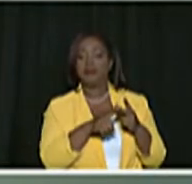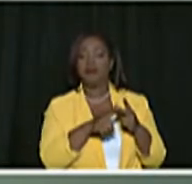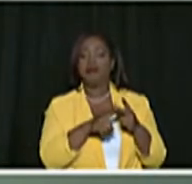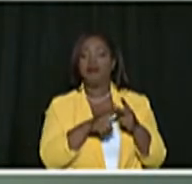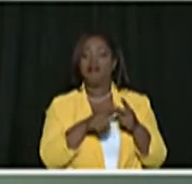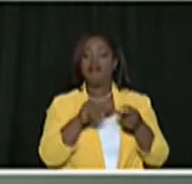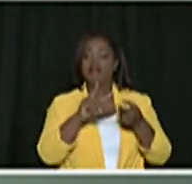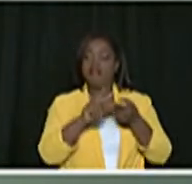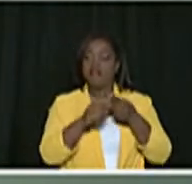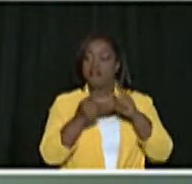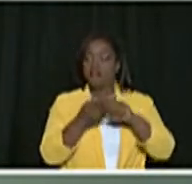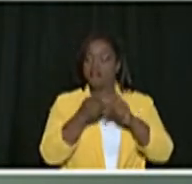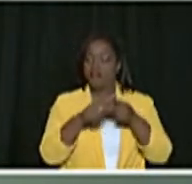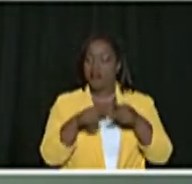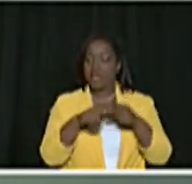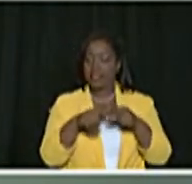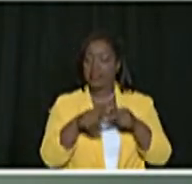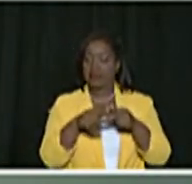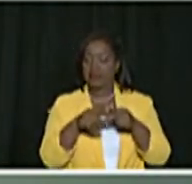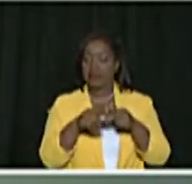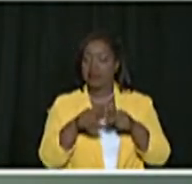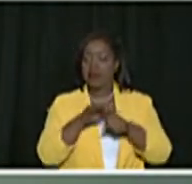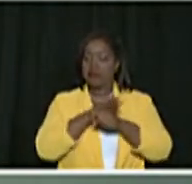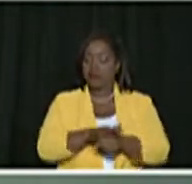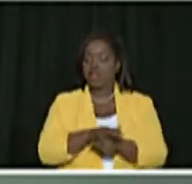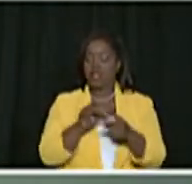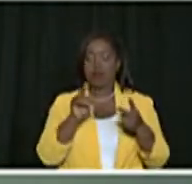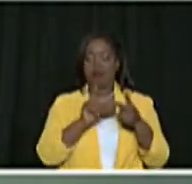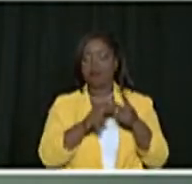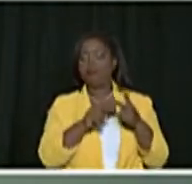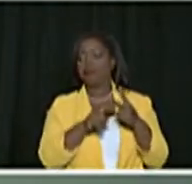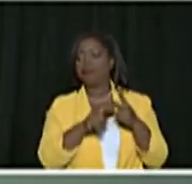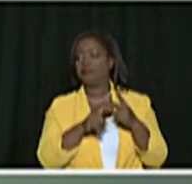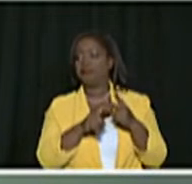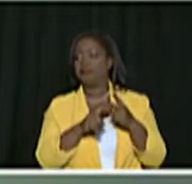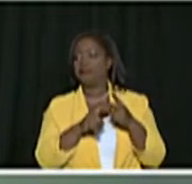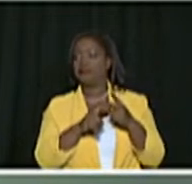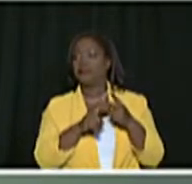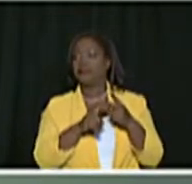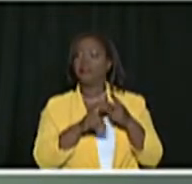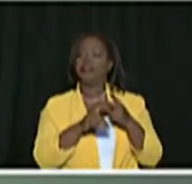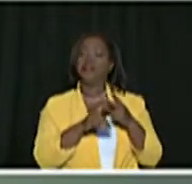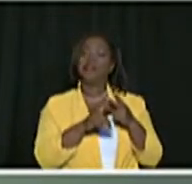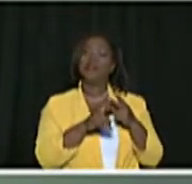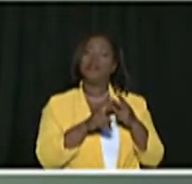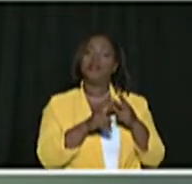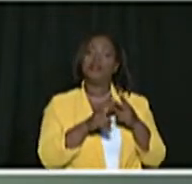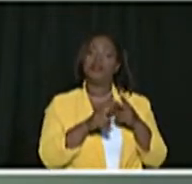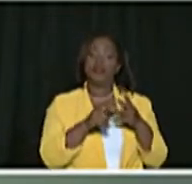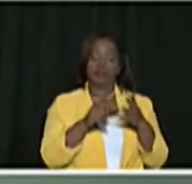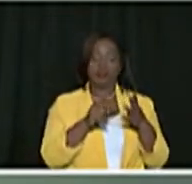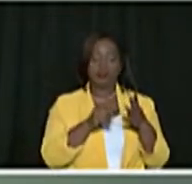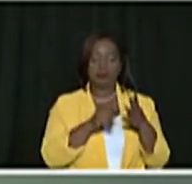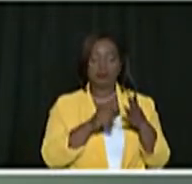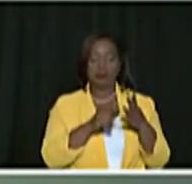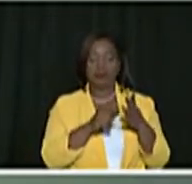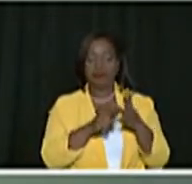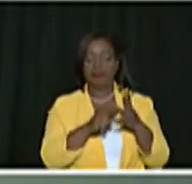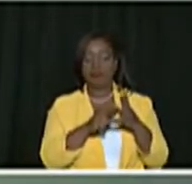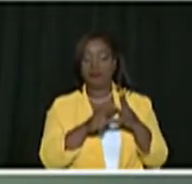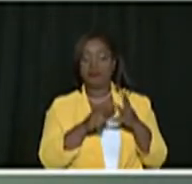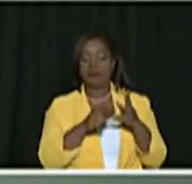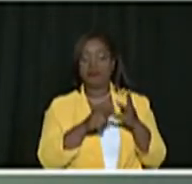pressure. And then there are children who are pulled by factors too. So maybe it's not peer pressure, but some children